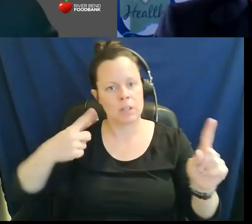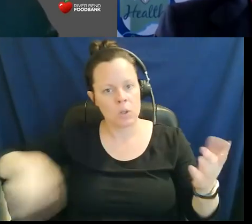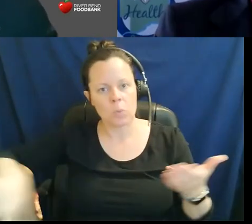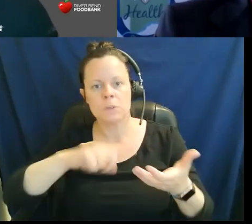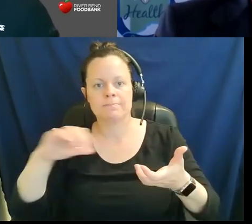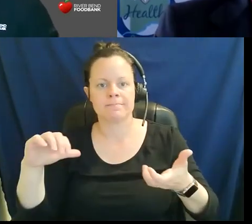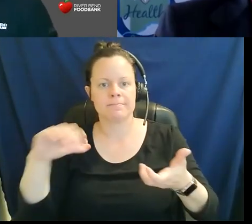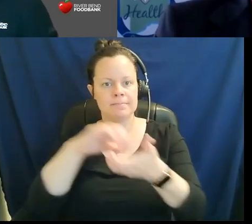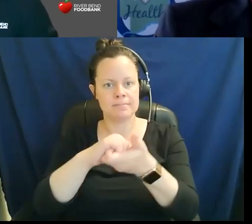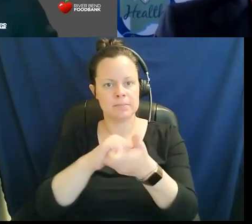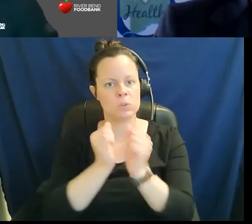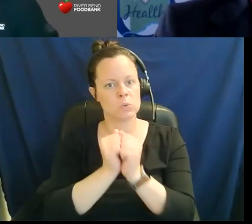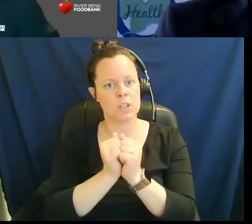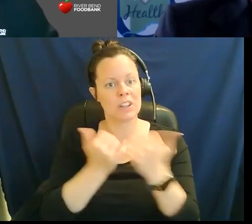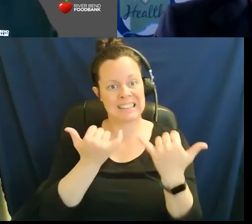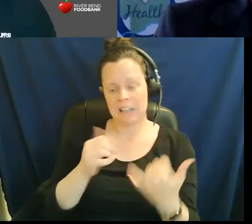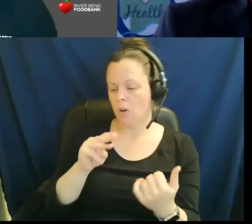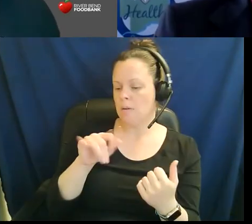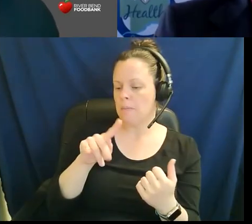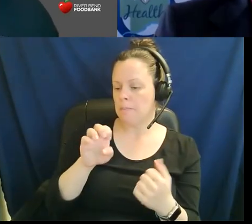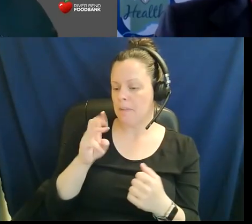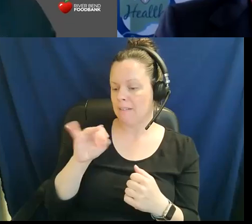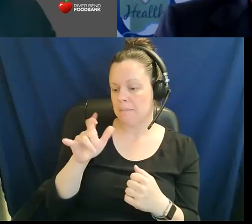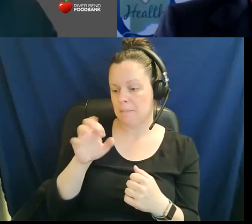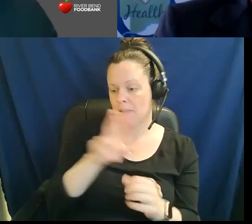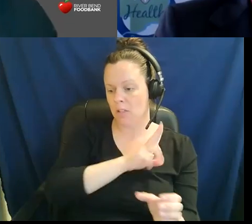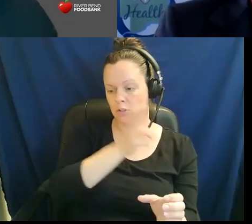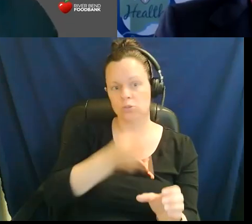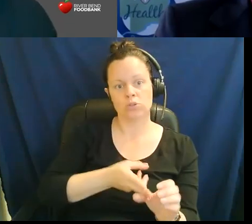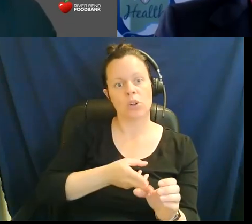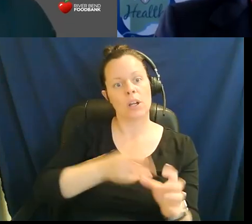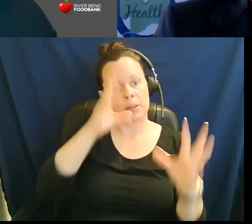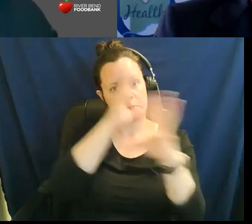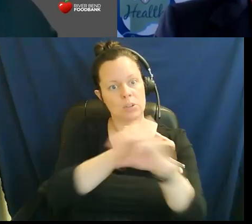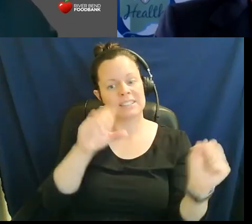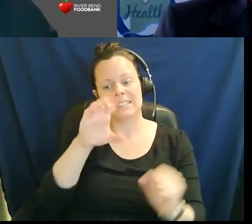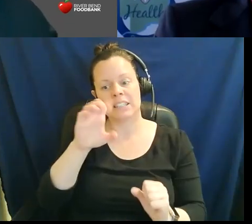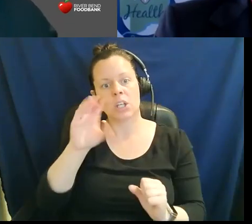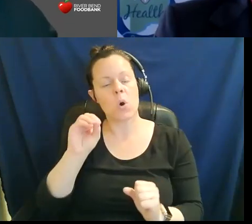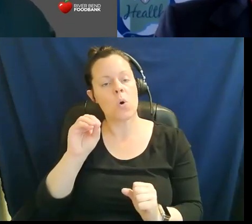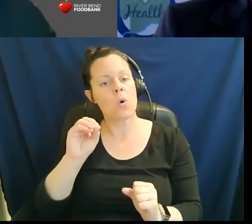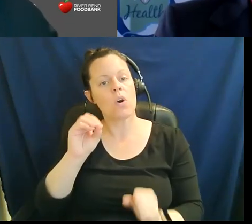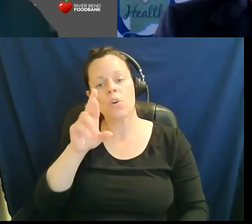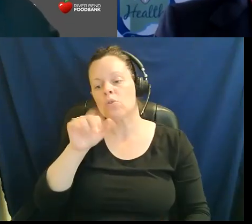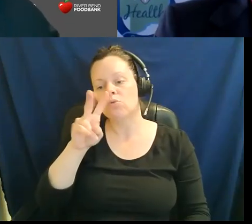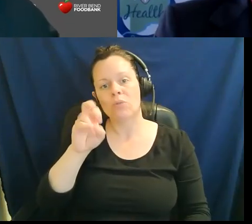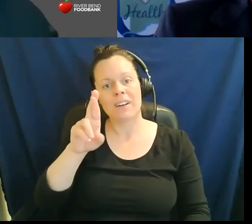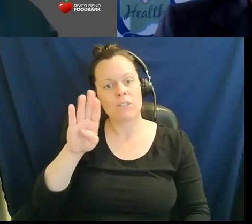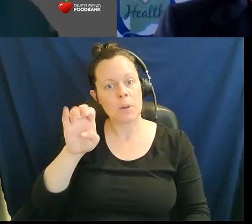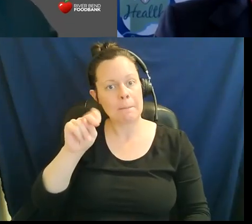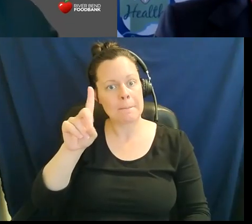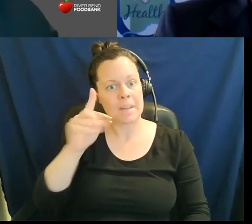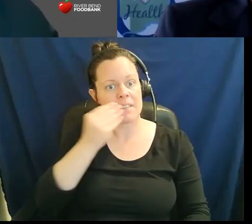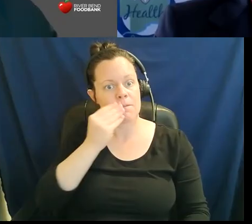We're joined today by Mike Miller, President and CEO of the Riverbend Foodbank. Mike is a champion for food access for our